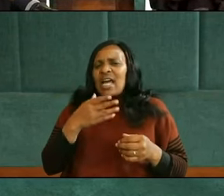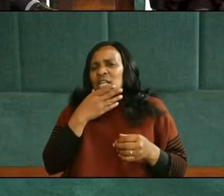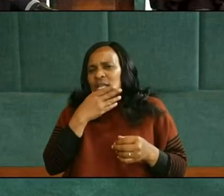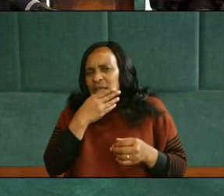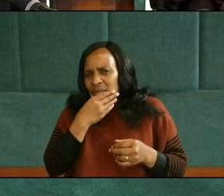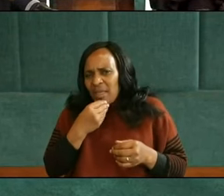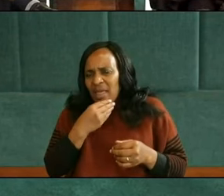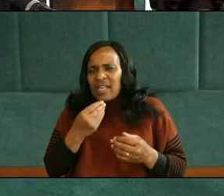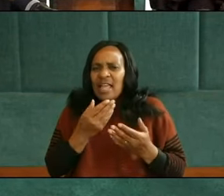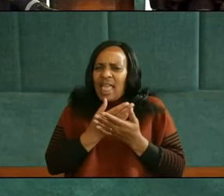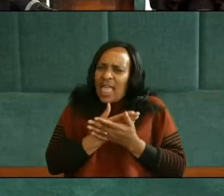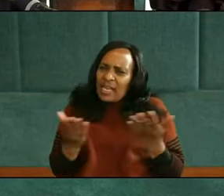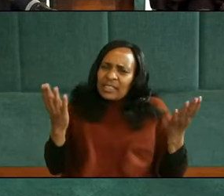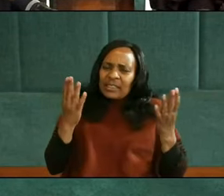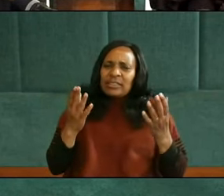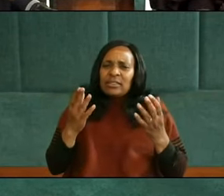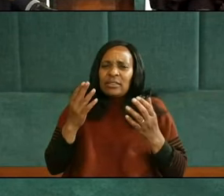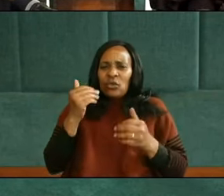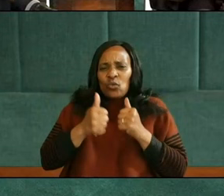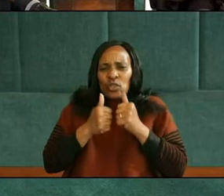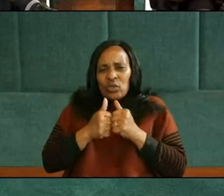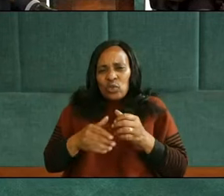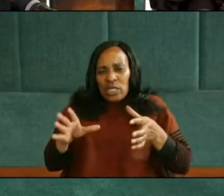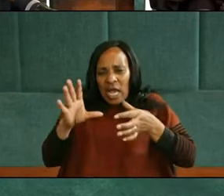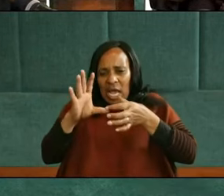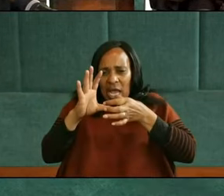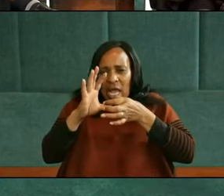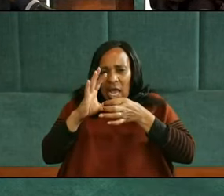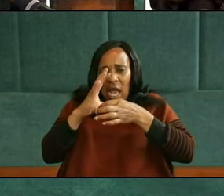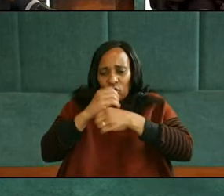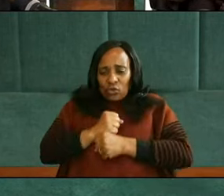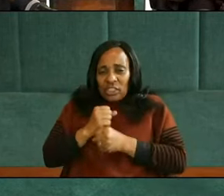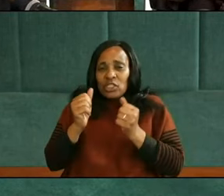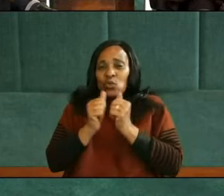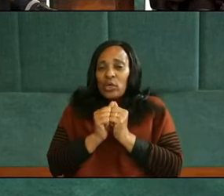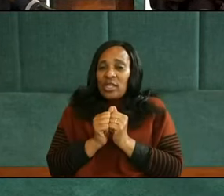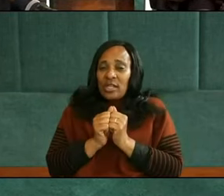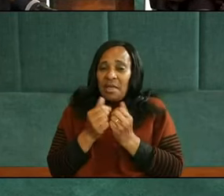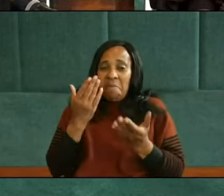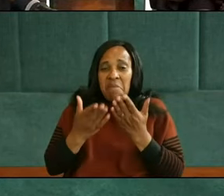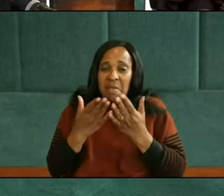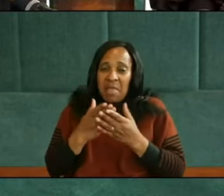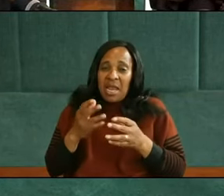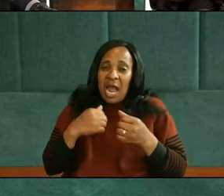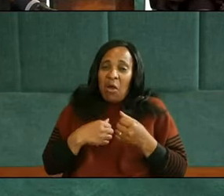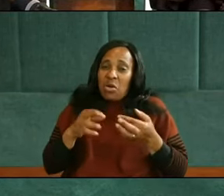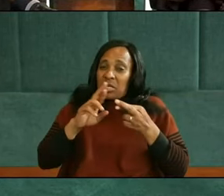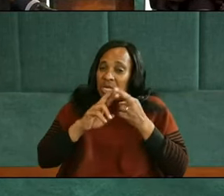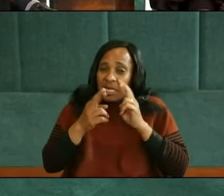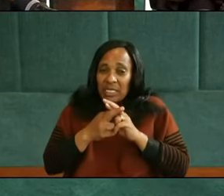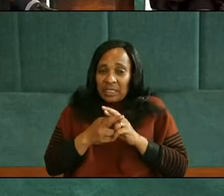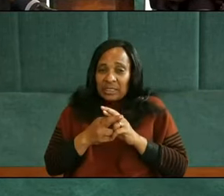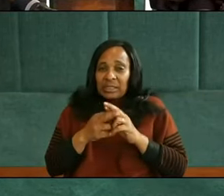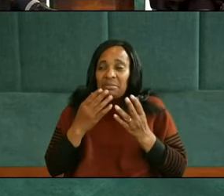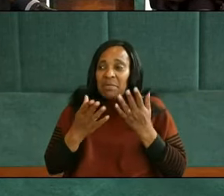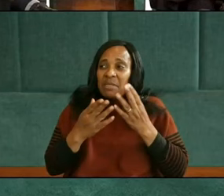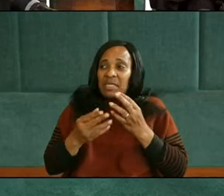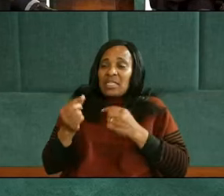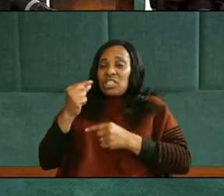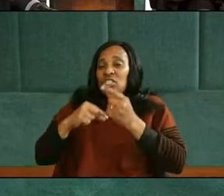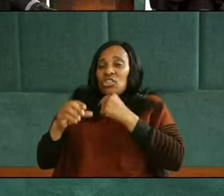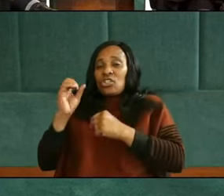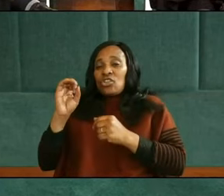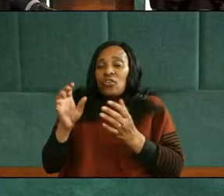is there anything that you could associate them with? And then maybe now relate that with it being in the genealogy